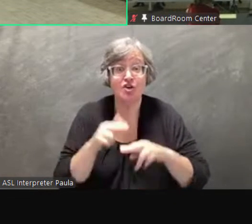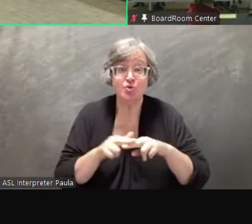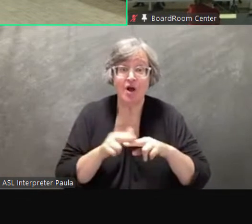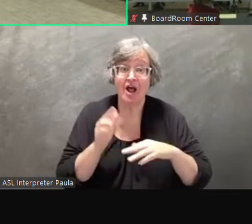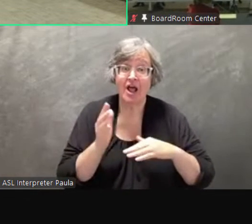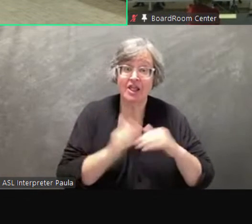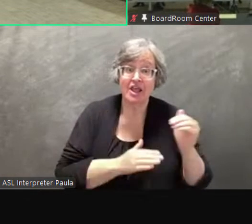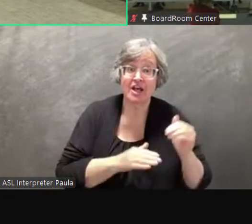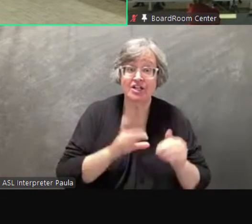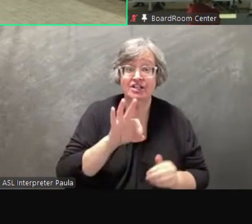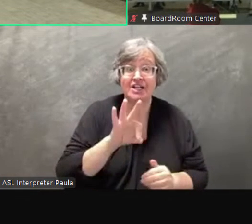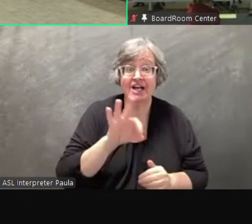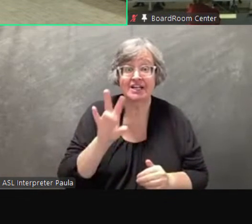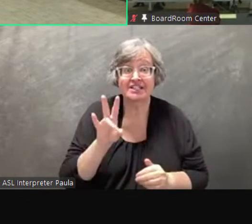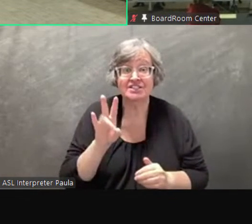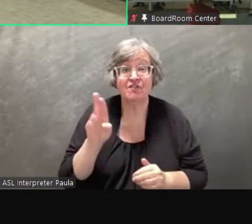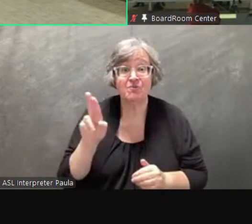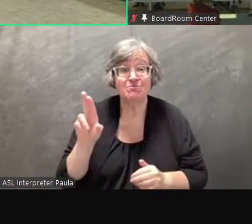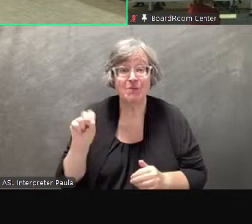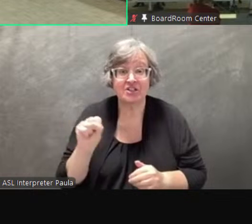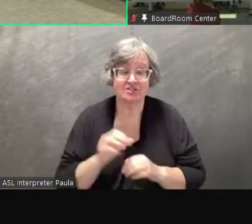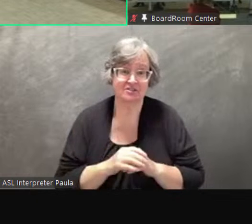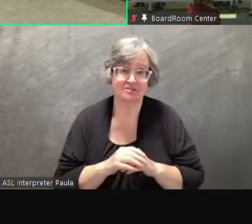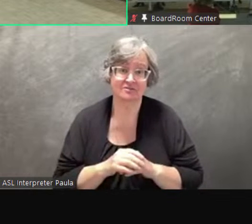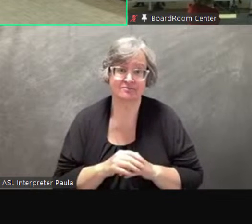than you do the 97 bus.